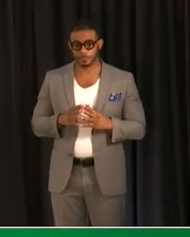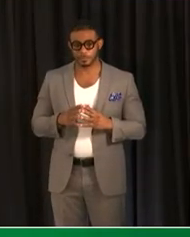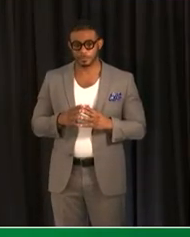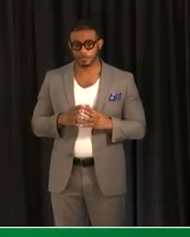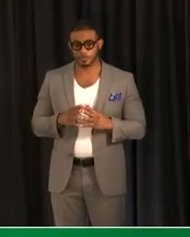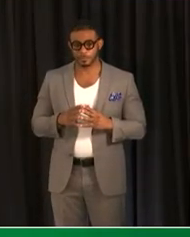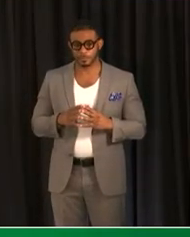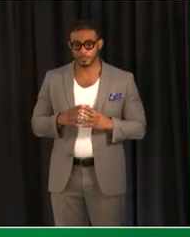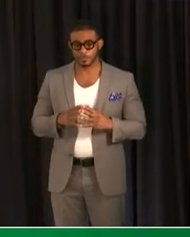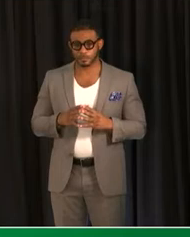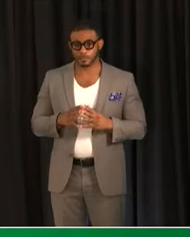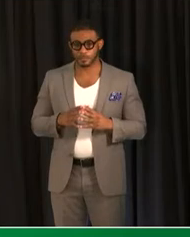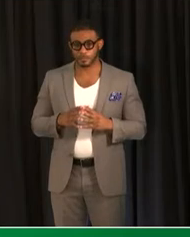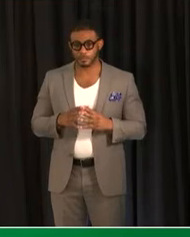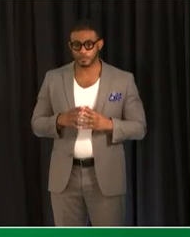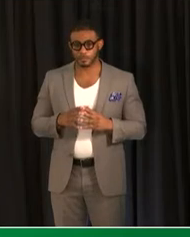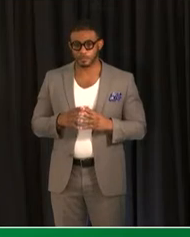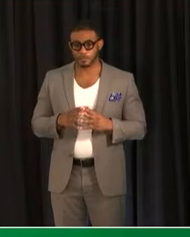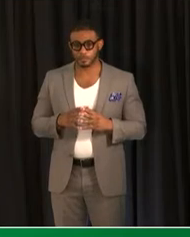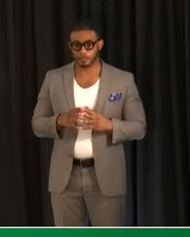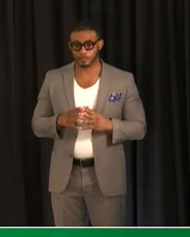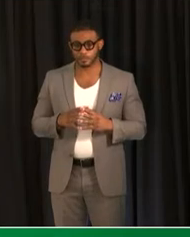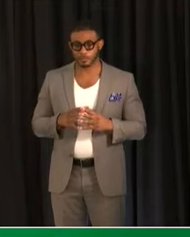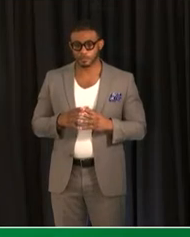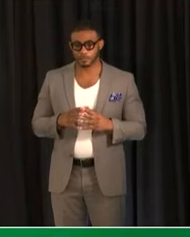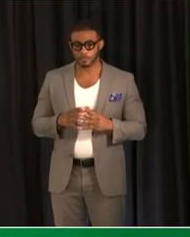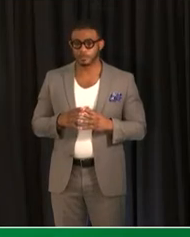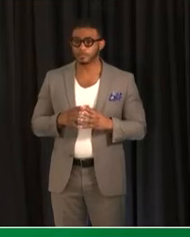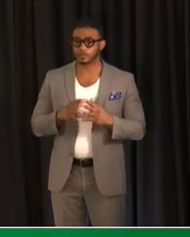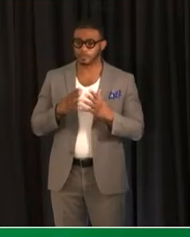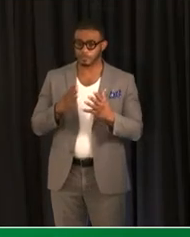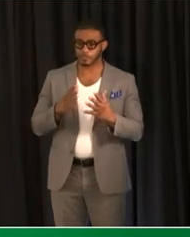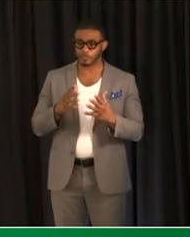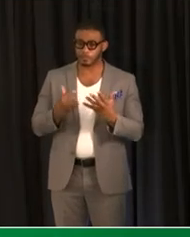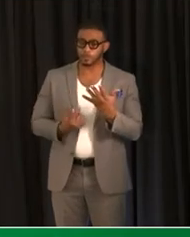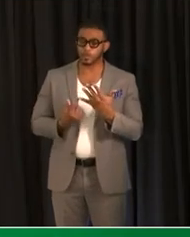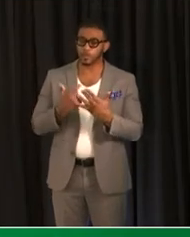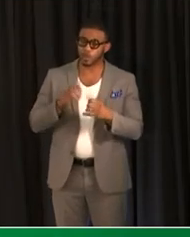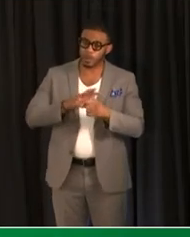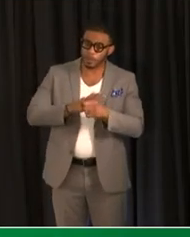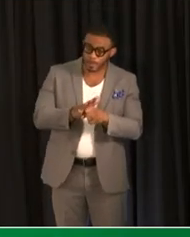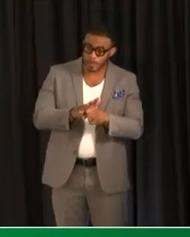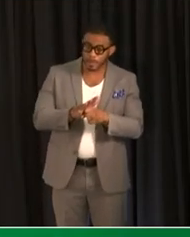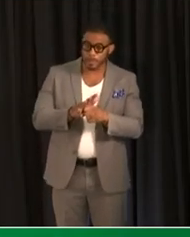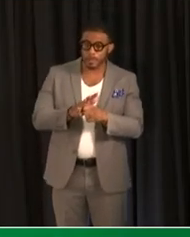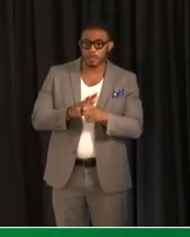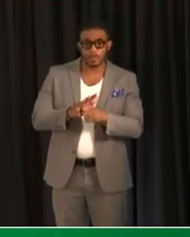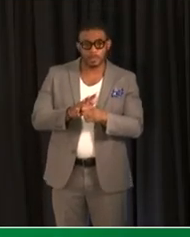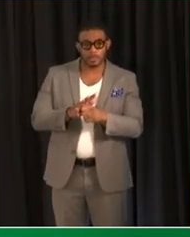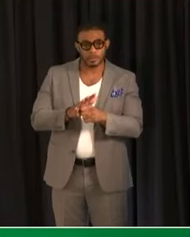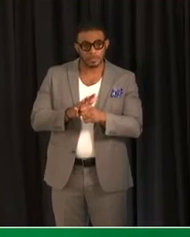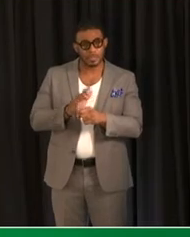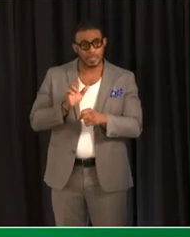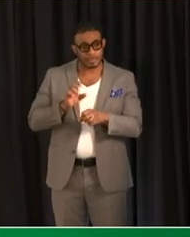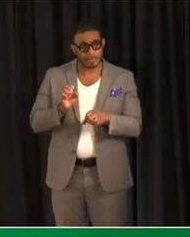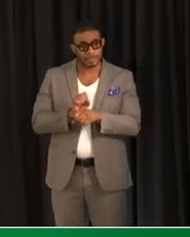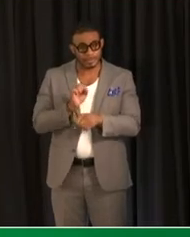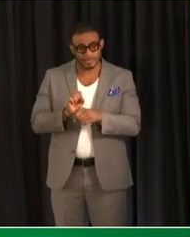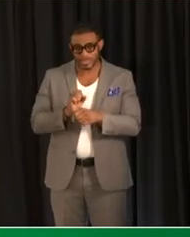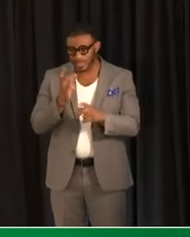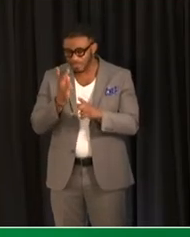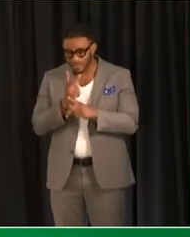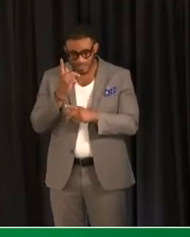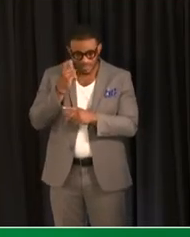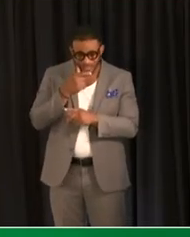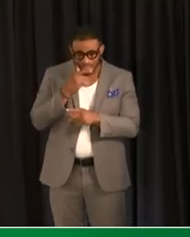podamos tener a los clientes seguros y los trabajadores seguros. Okay, we throughout the pandemic, we have had to do a lot of